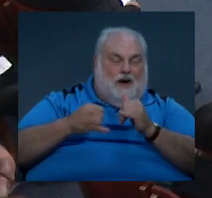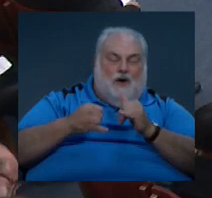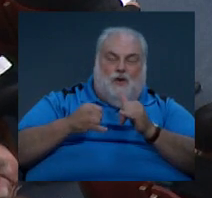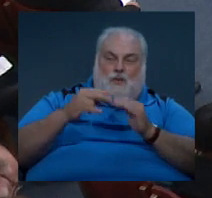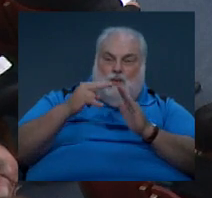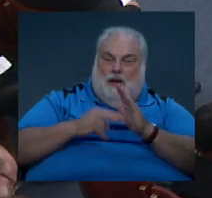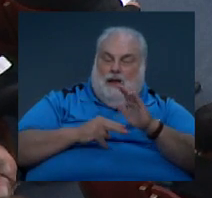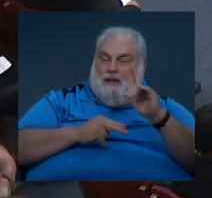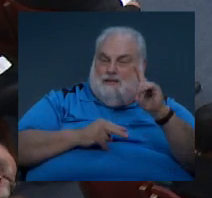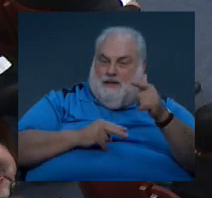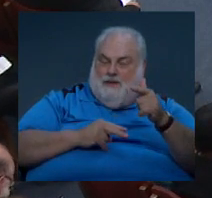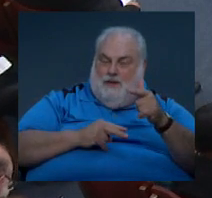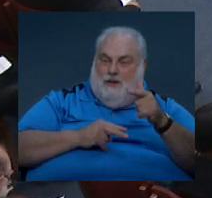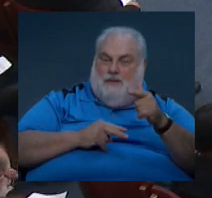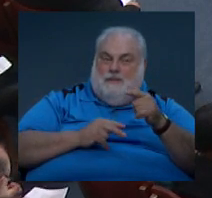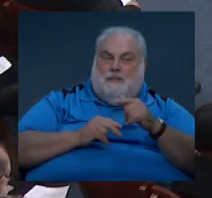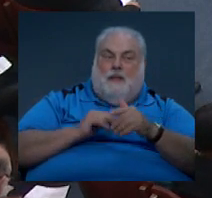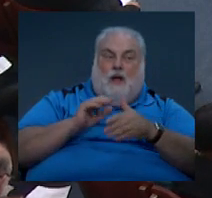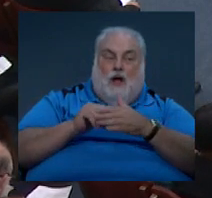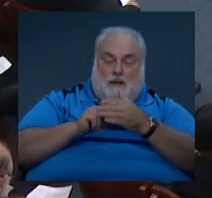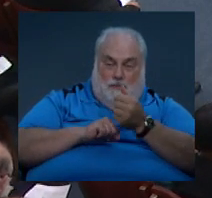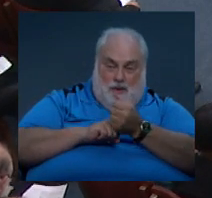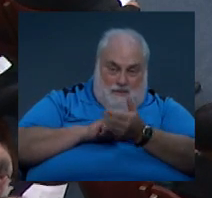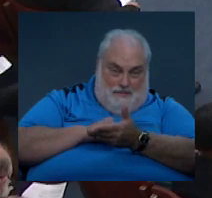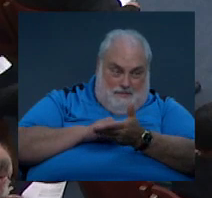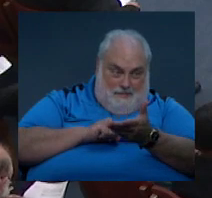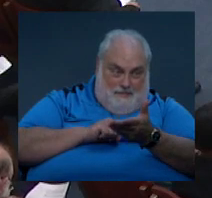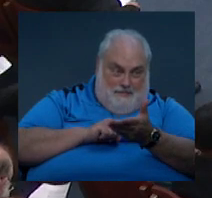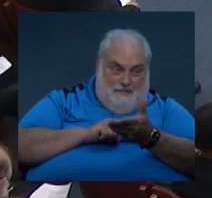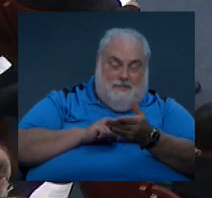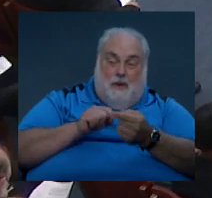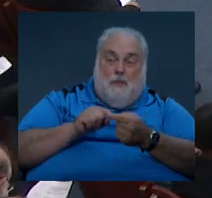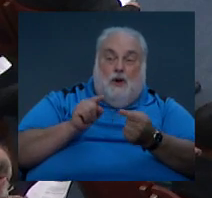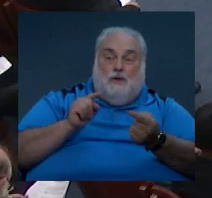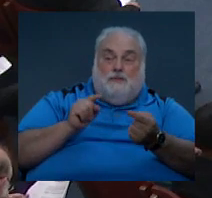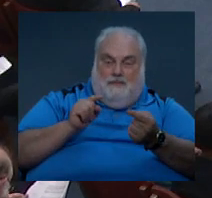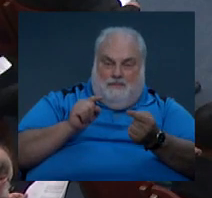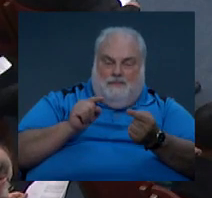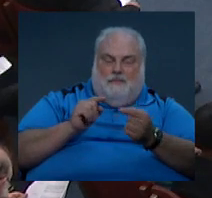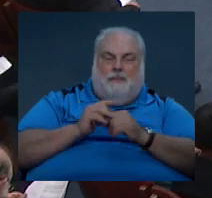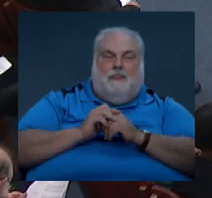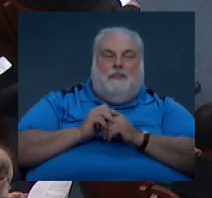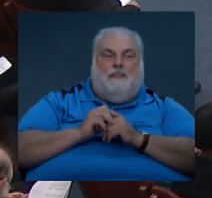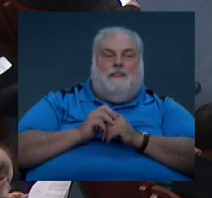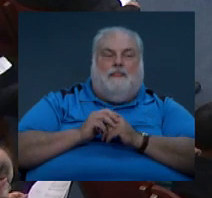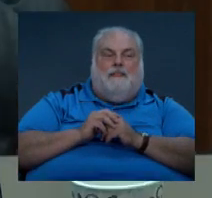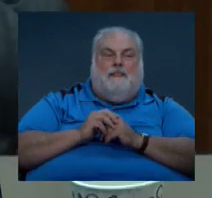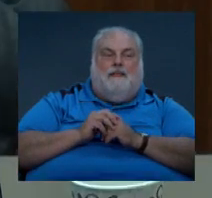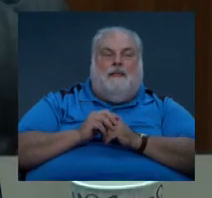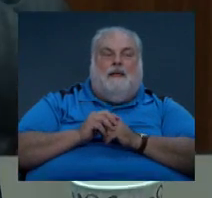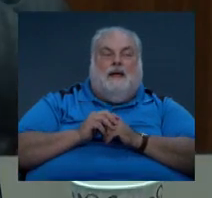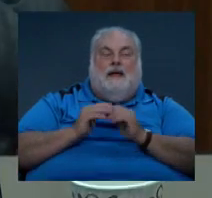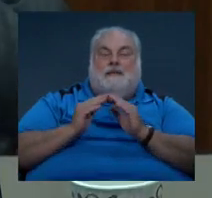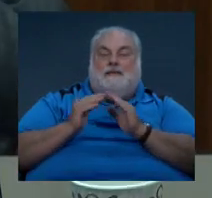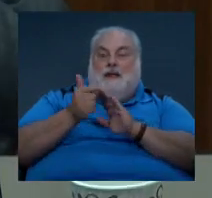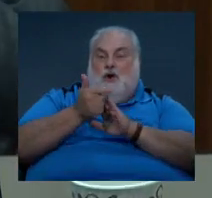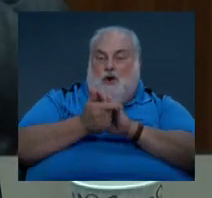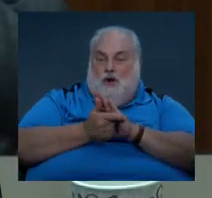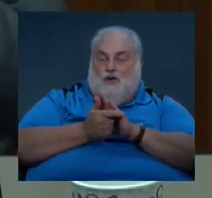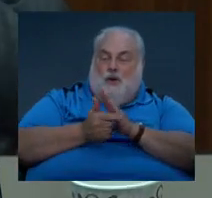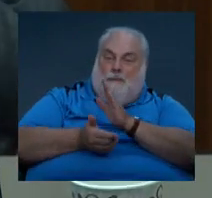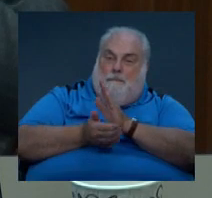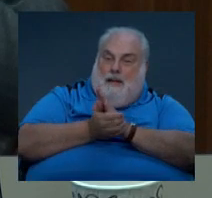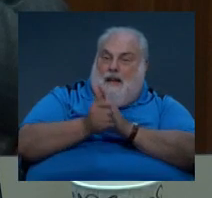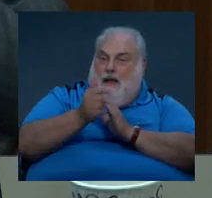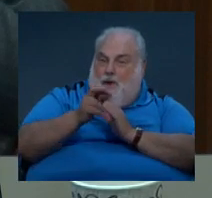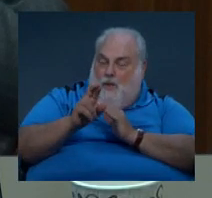There's a motion and a second to move to place on third and final reading. All those in favor, please say aye. All those opposed, please say nay. Motion passes. Third reading. An ordinance to